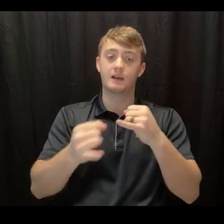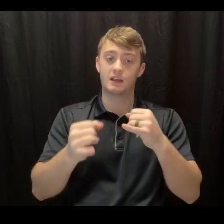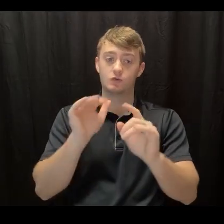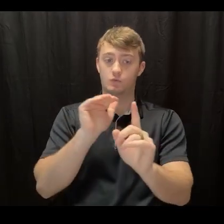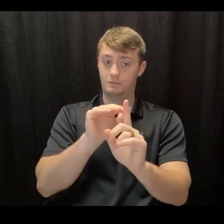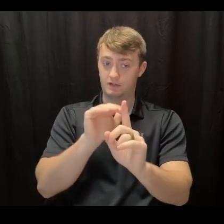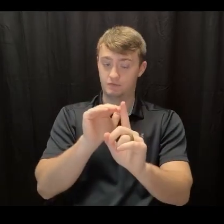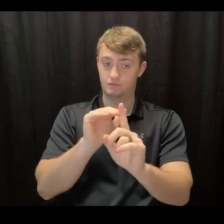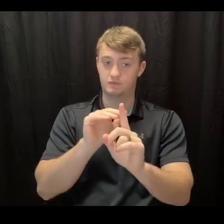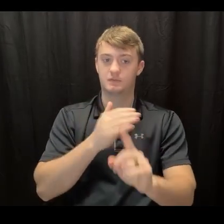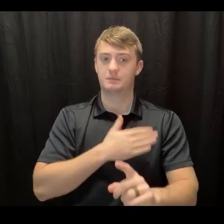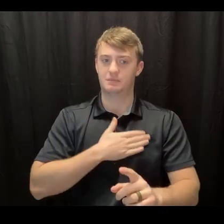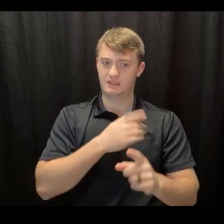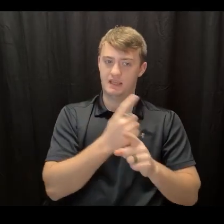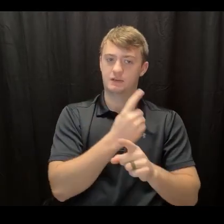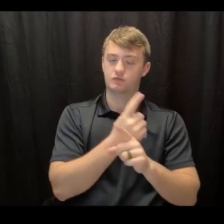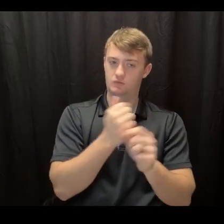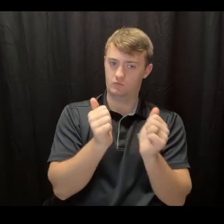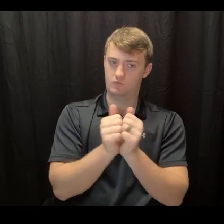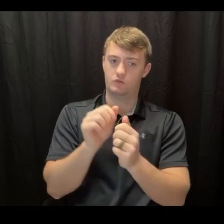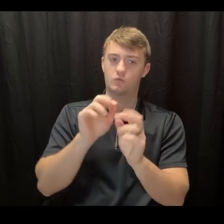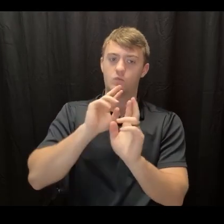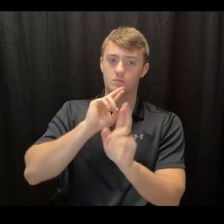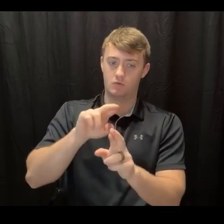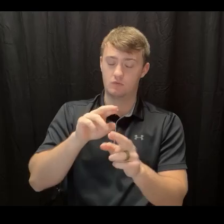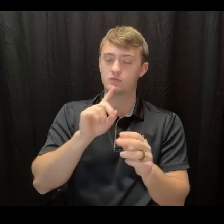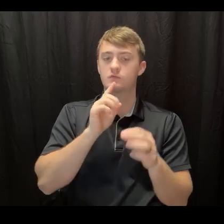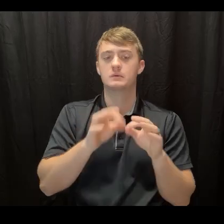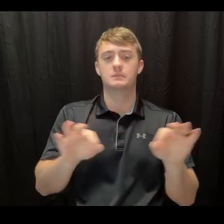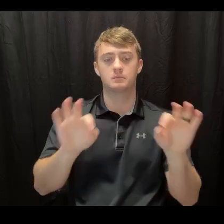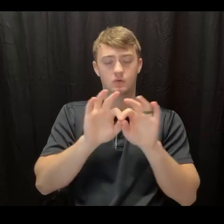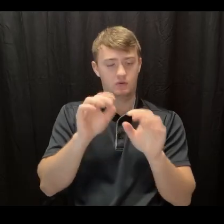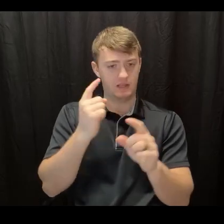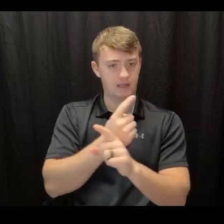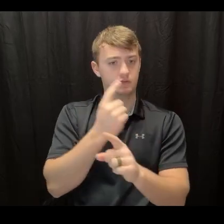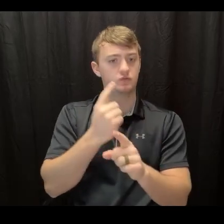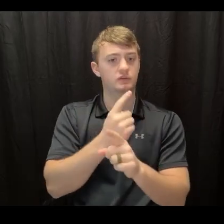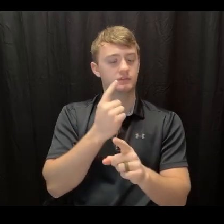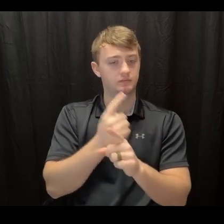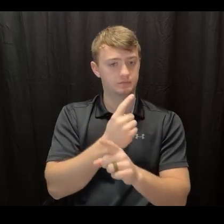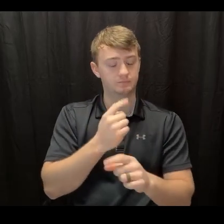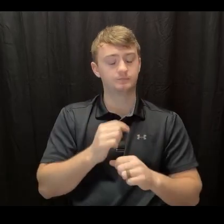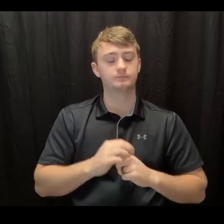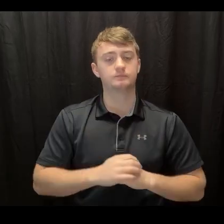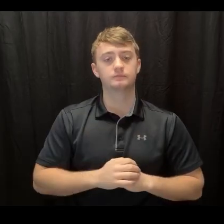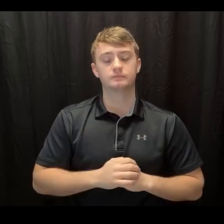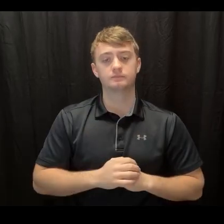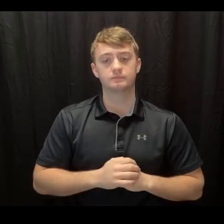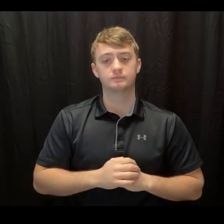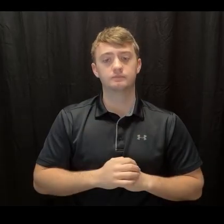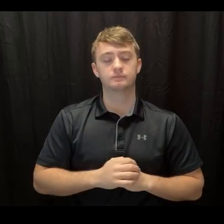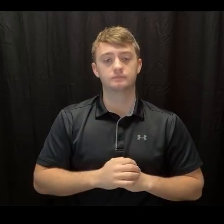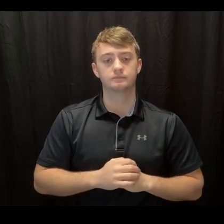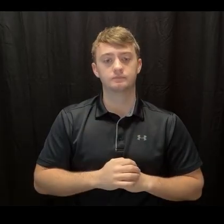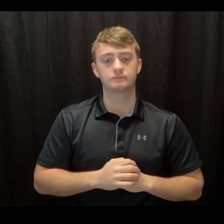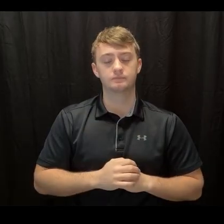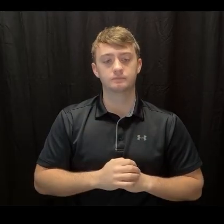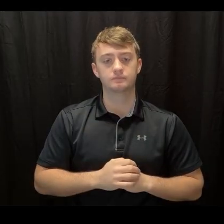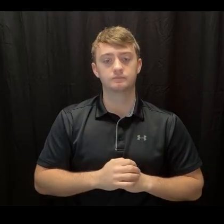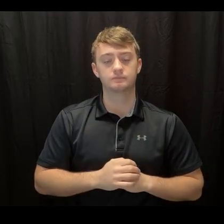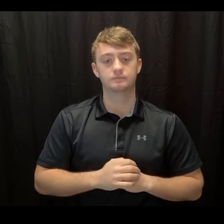Some final reminders. Please be accurate in your reporting. It's really important that you're accurate so that